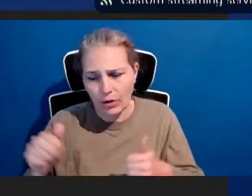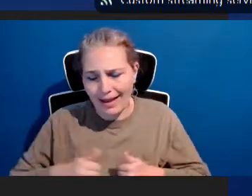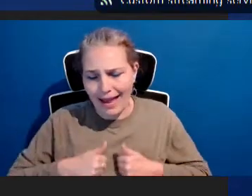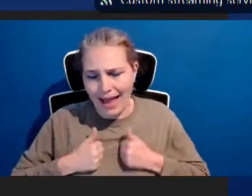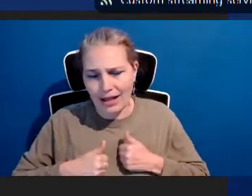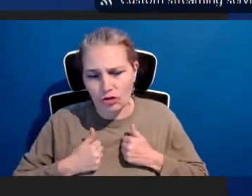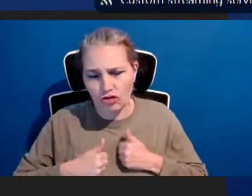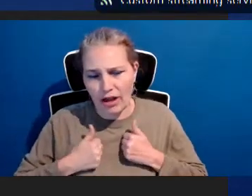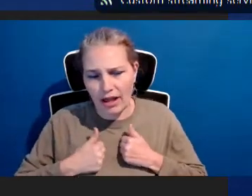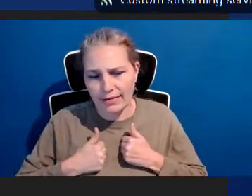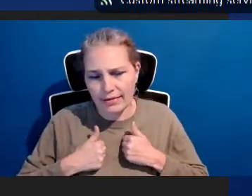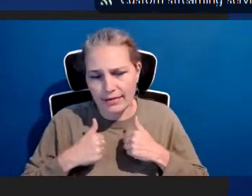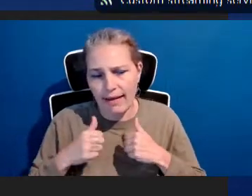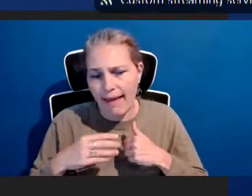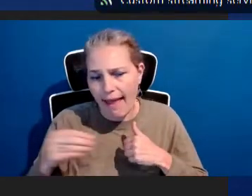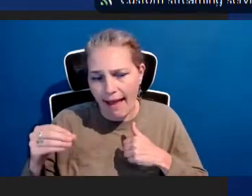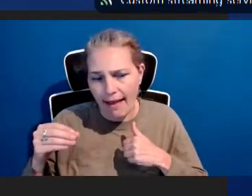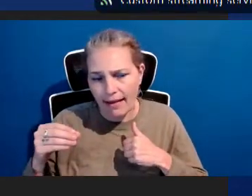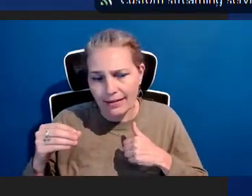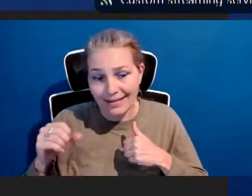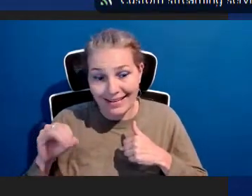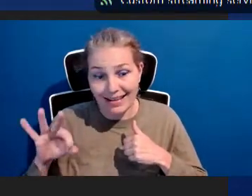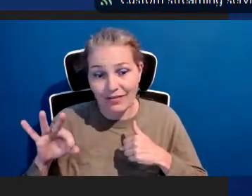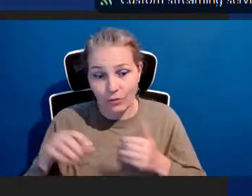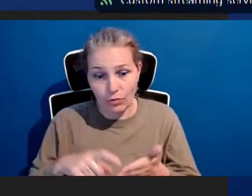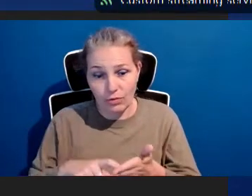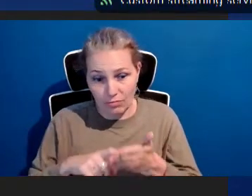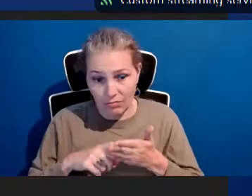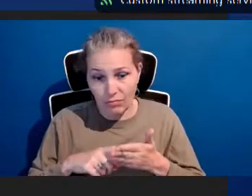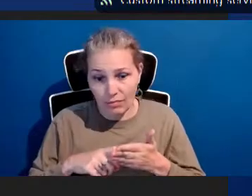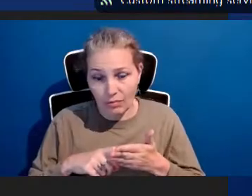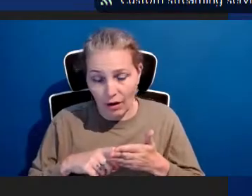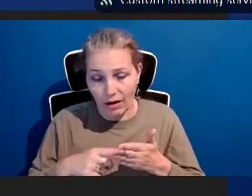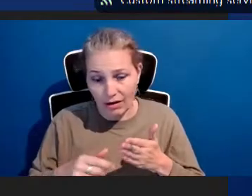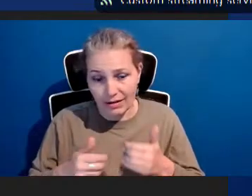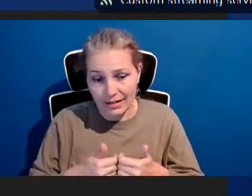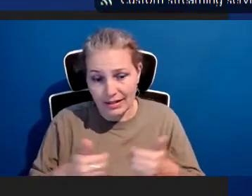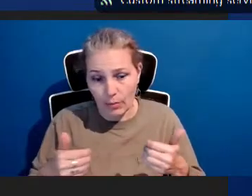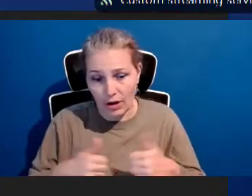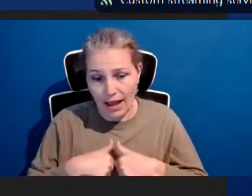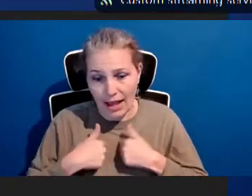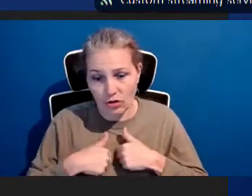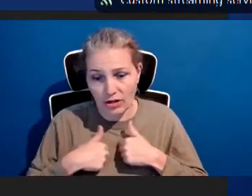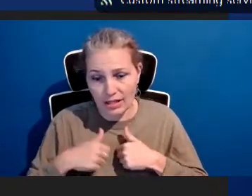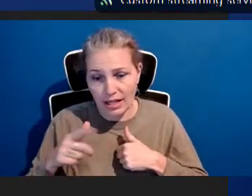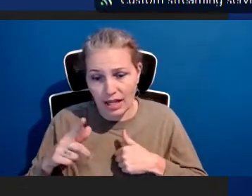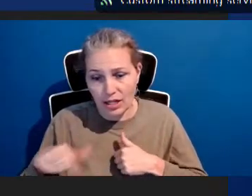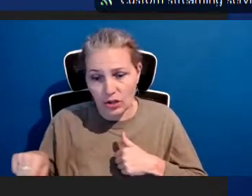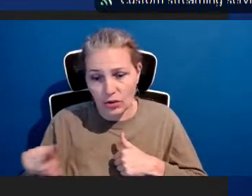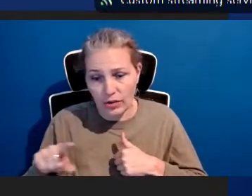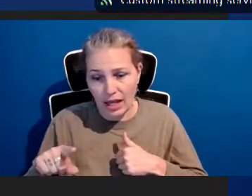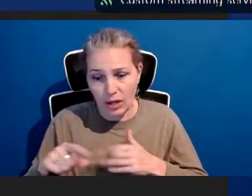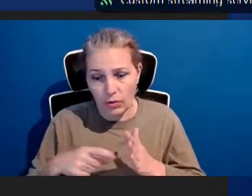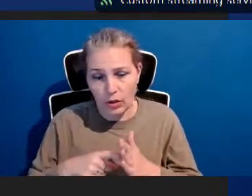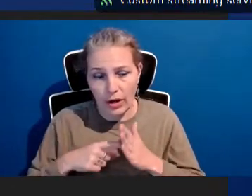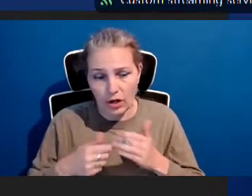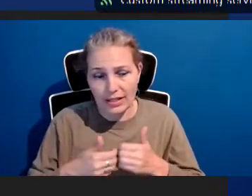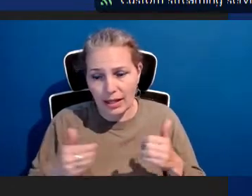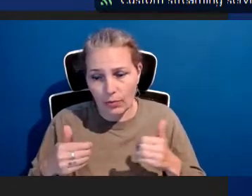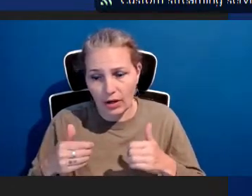address? And do they, if they do they also require separate water and